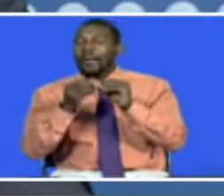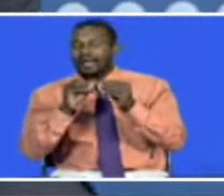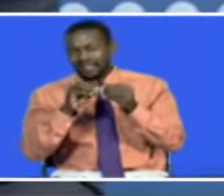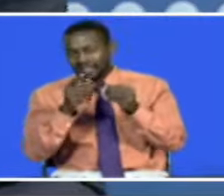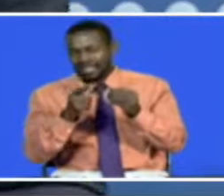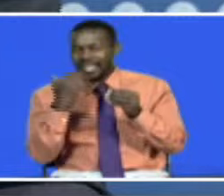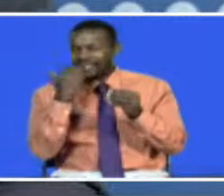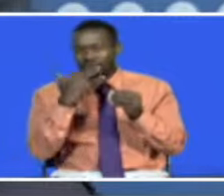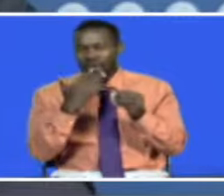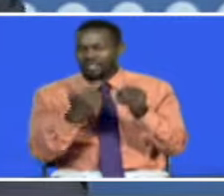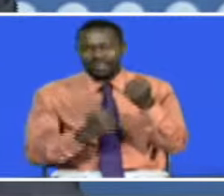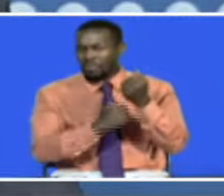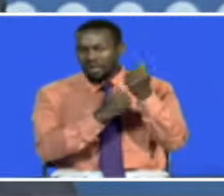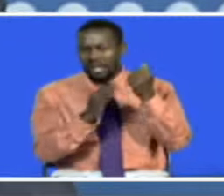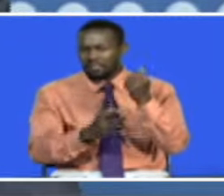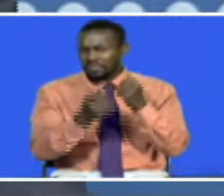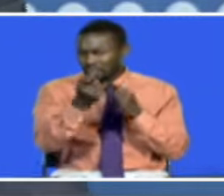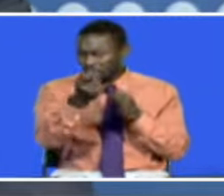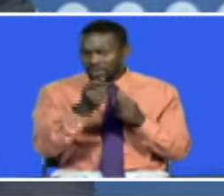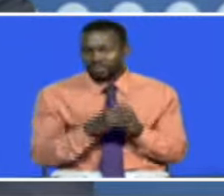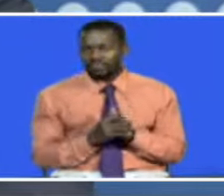Number three, let's remember,